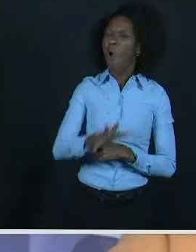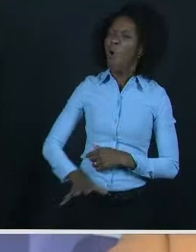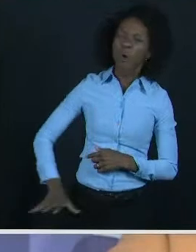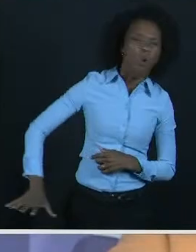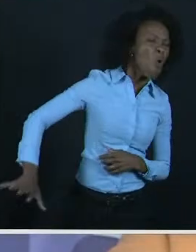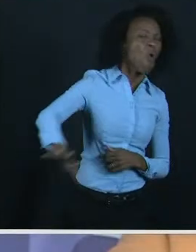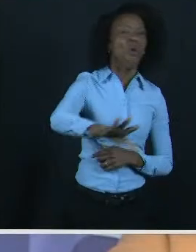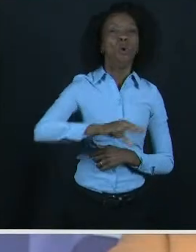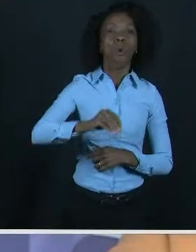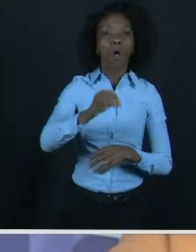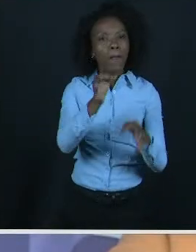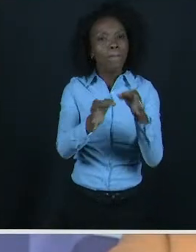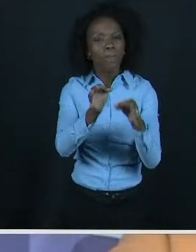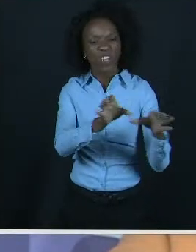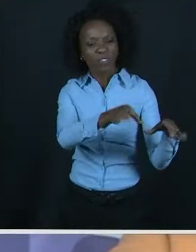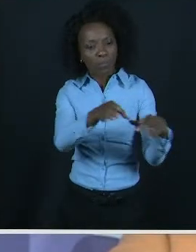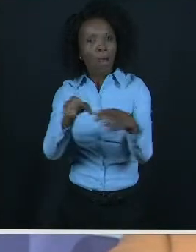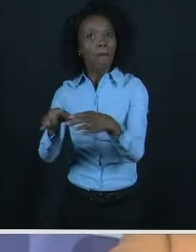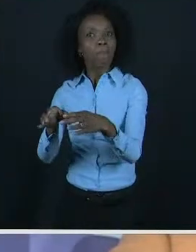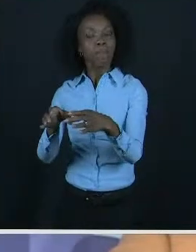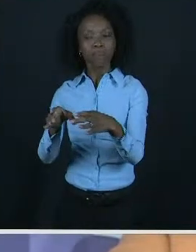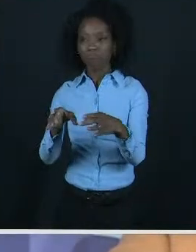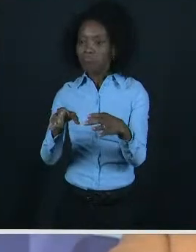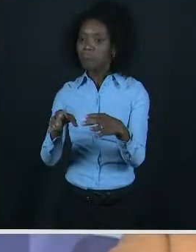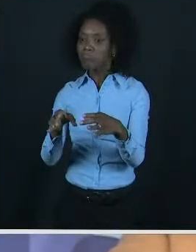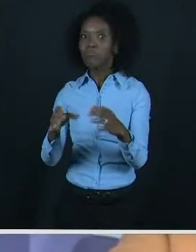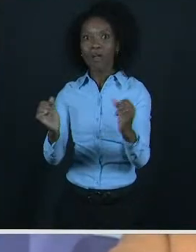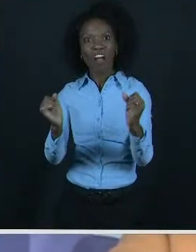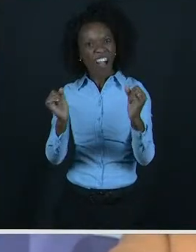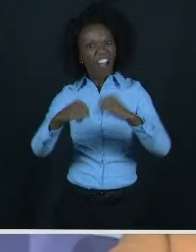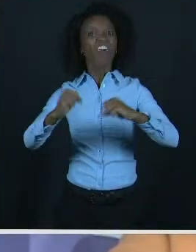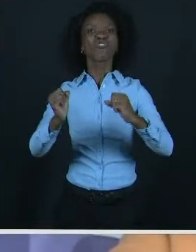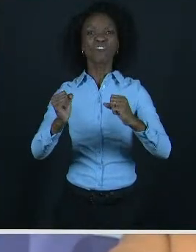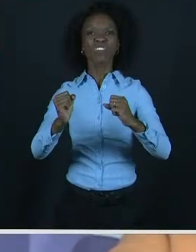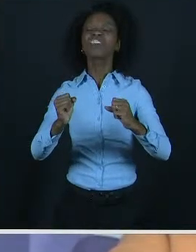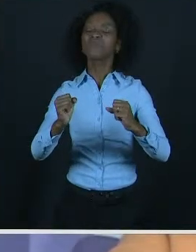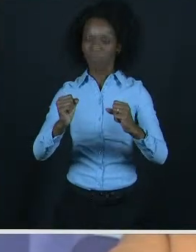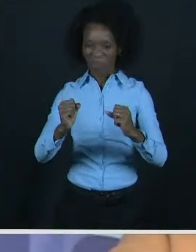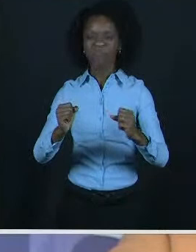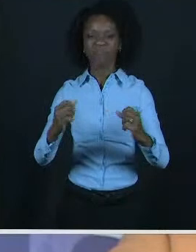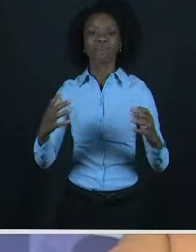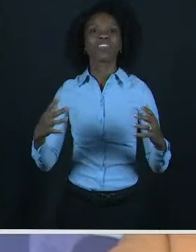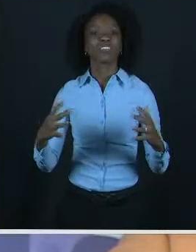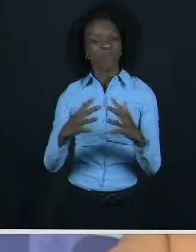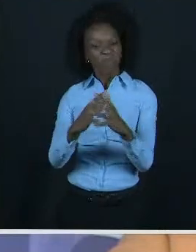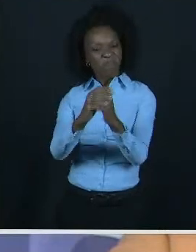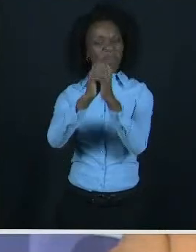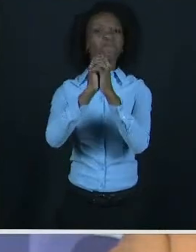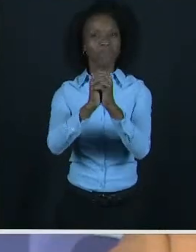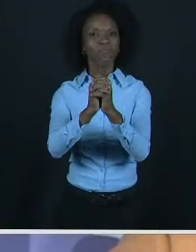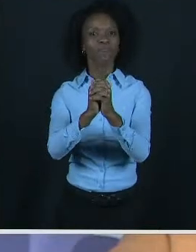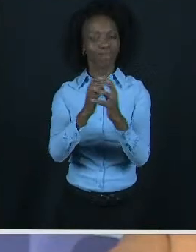parties demonstrated their preparedness to act together.